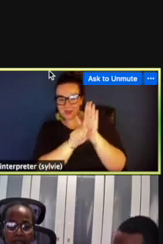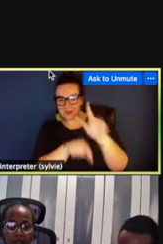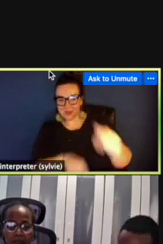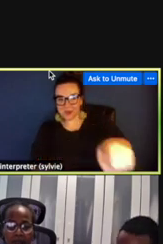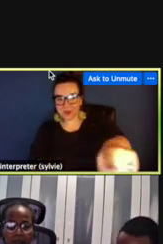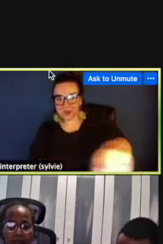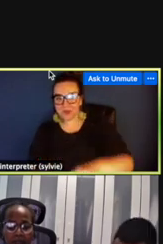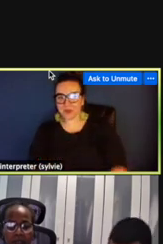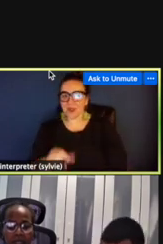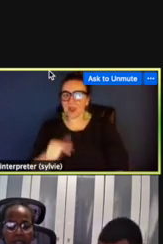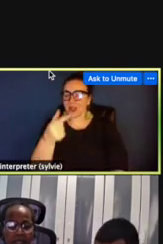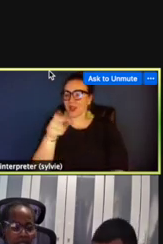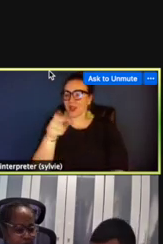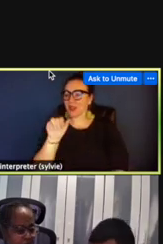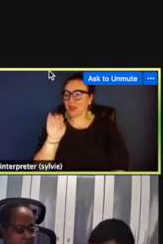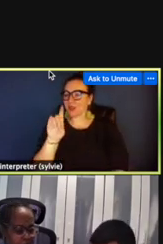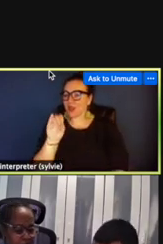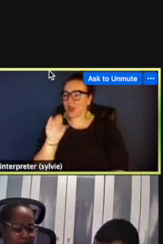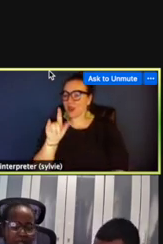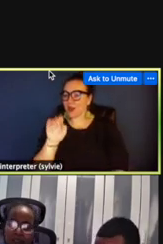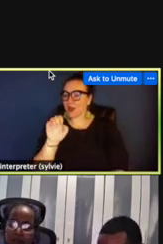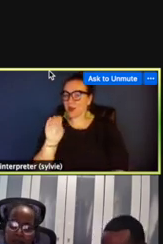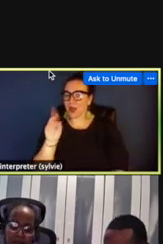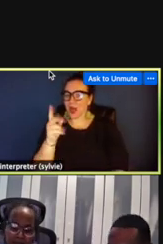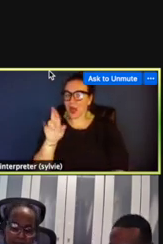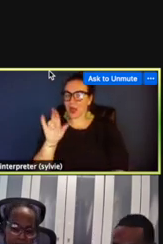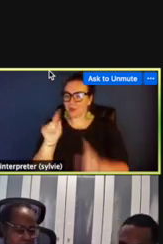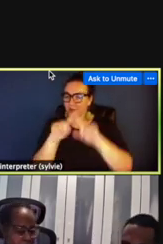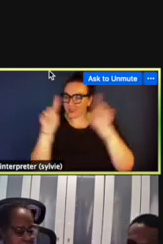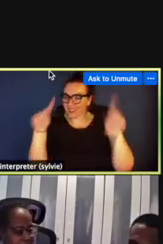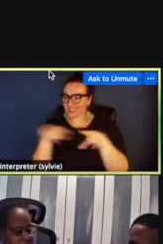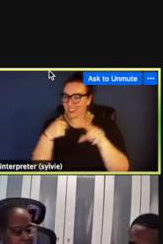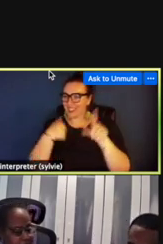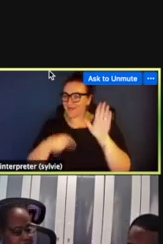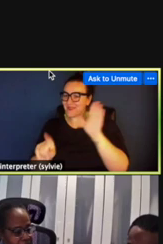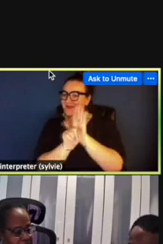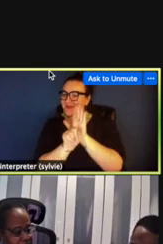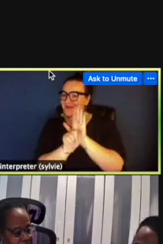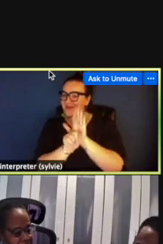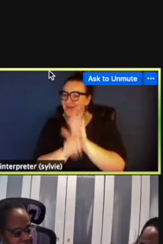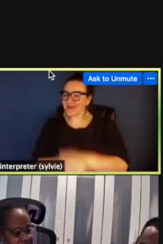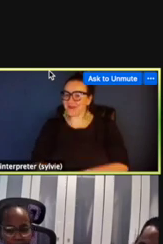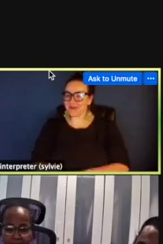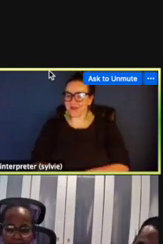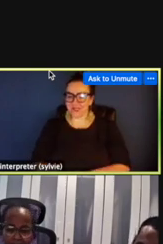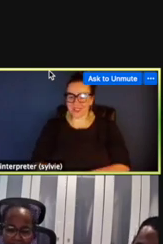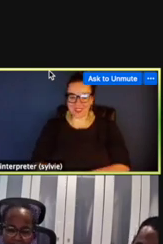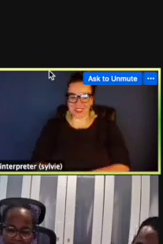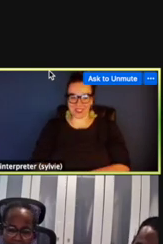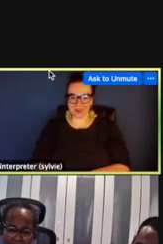Grand Ole Opry. Grand Ole Opry sign. Sign. Yeah. Okay. Next slide. Next slide.